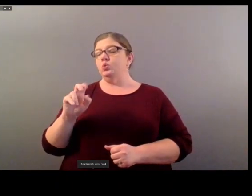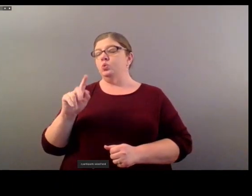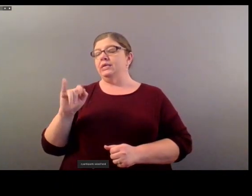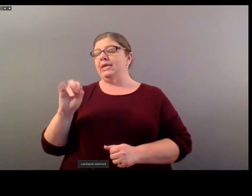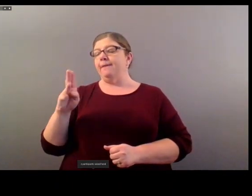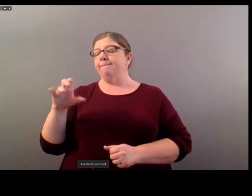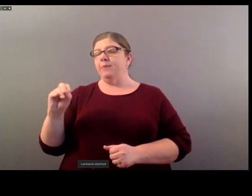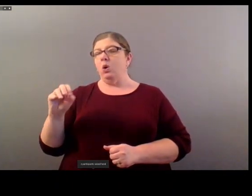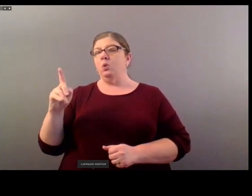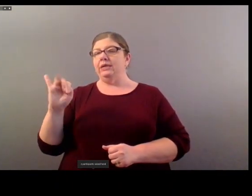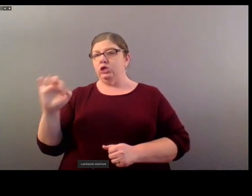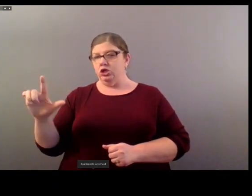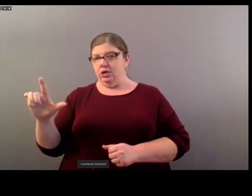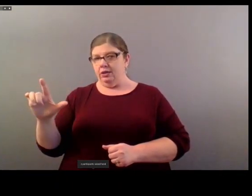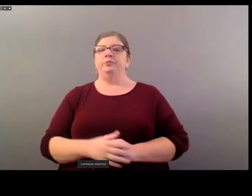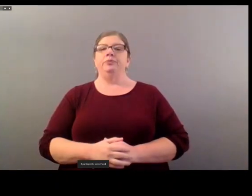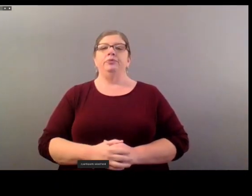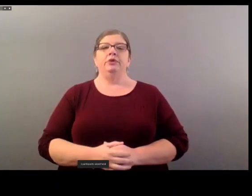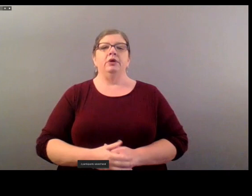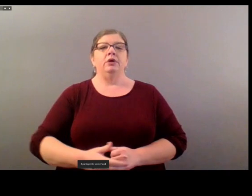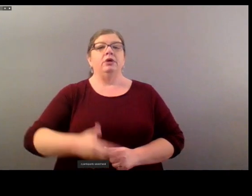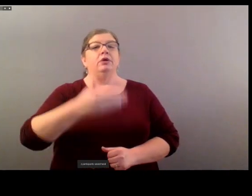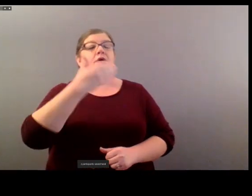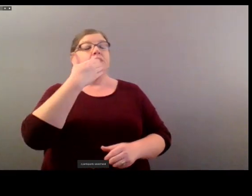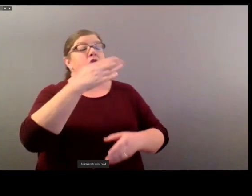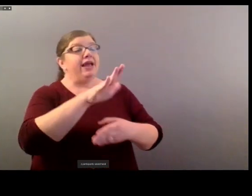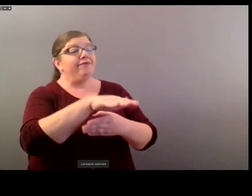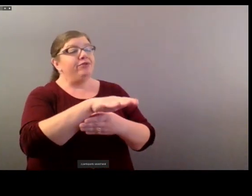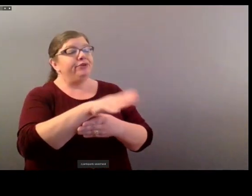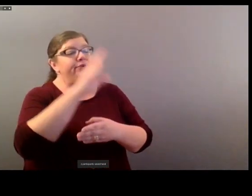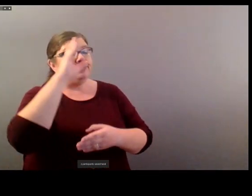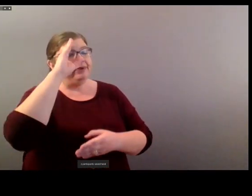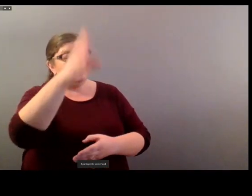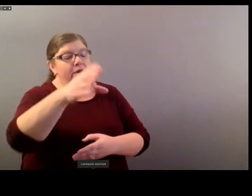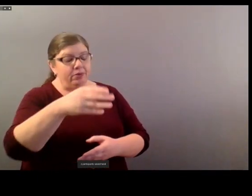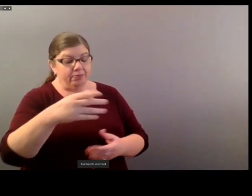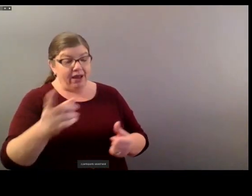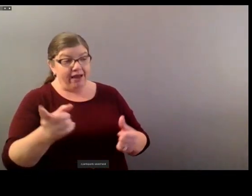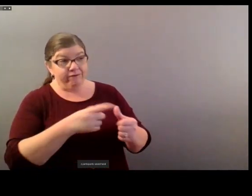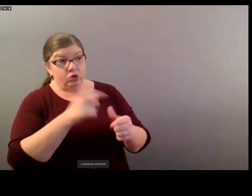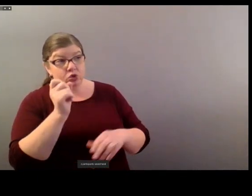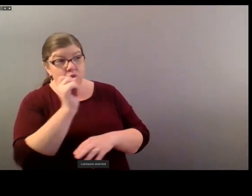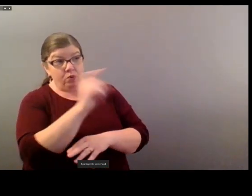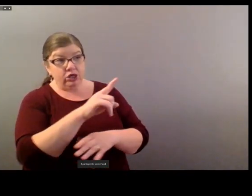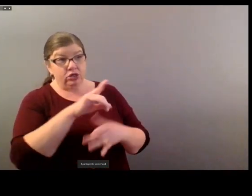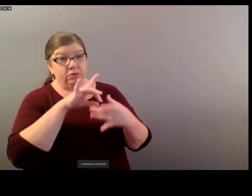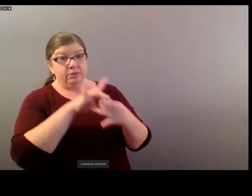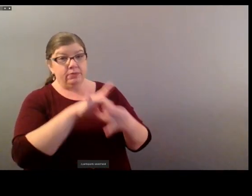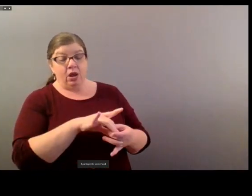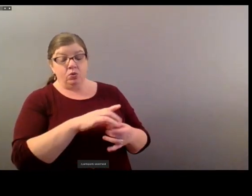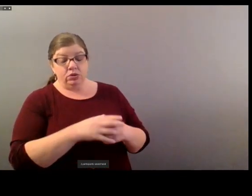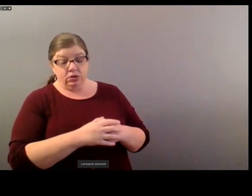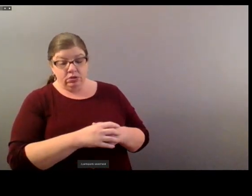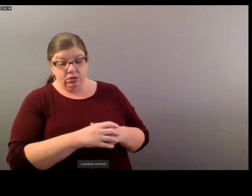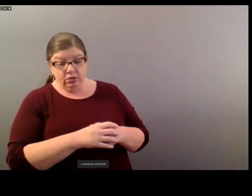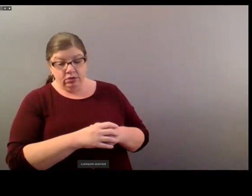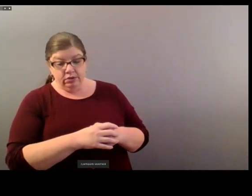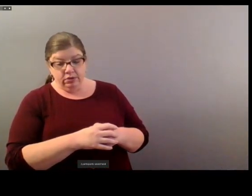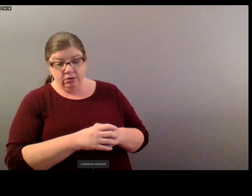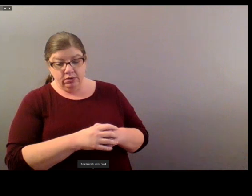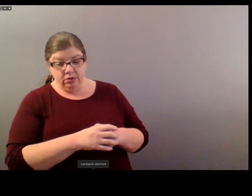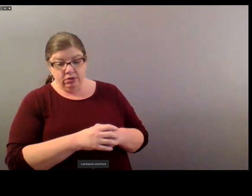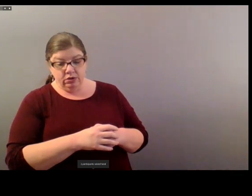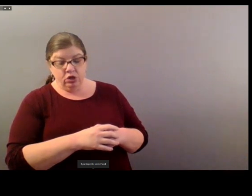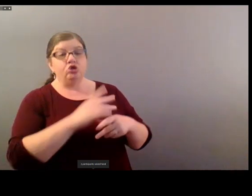Yes, hello, good afternoon. Okay, my first question is about the treatment for COVID